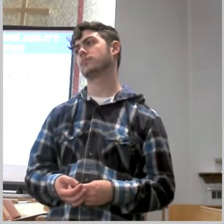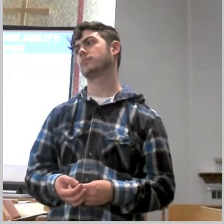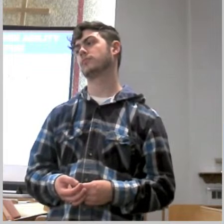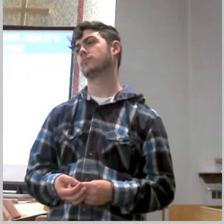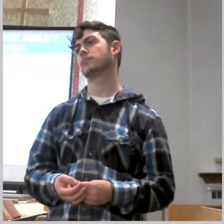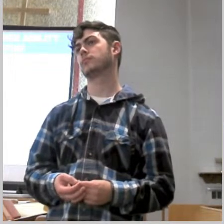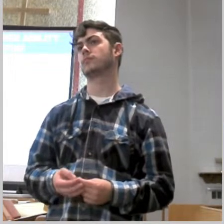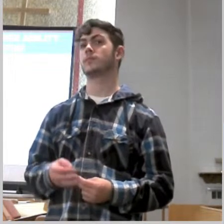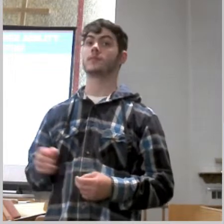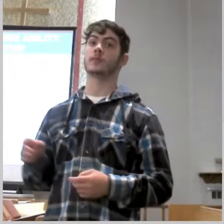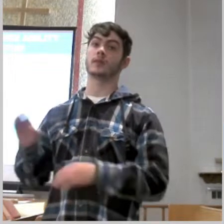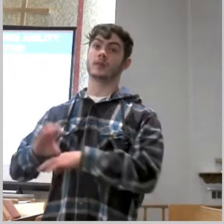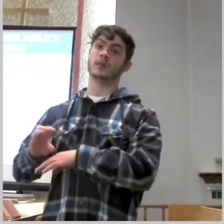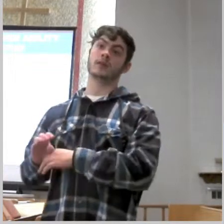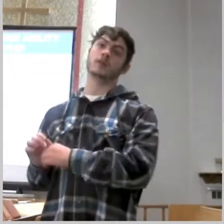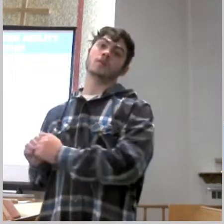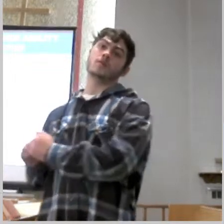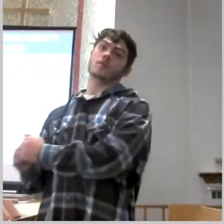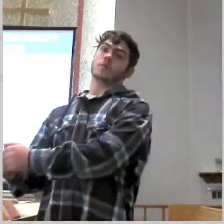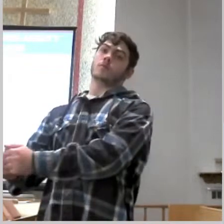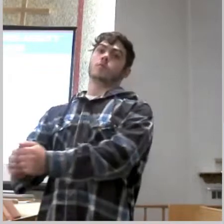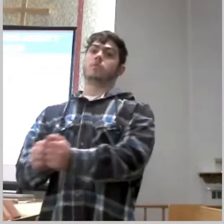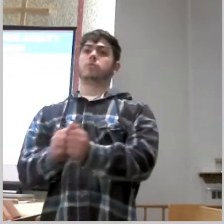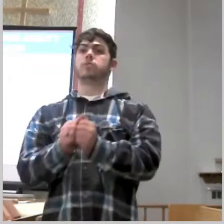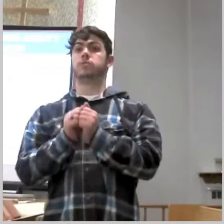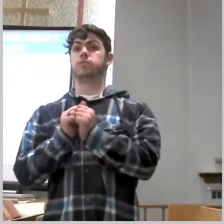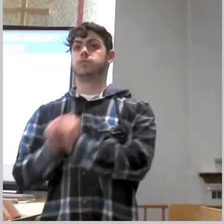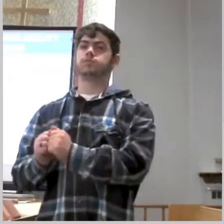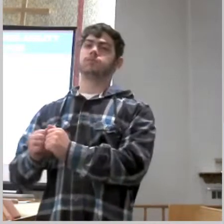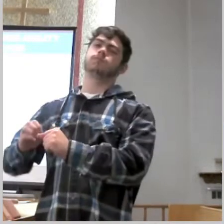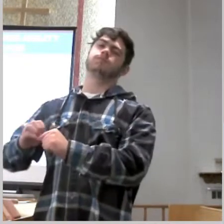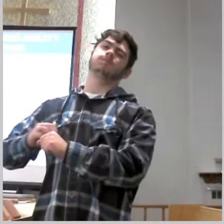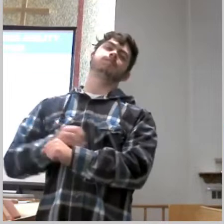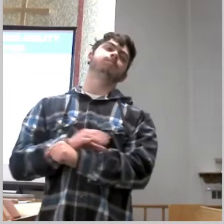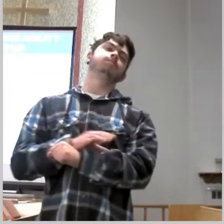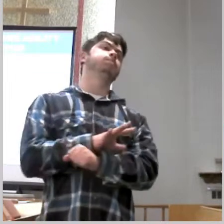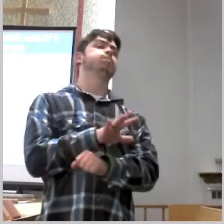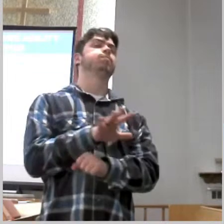However, collectively, they had an impact